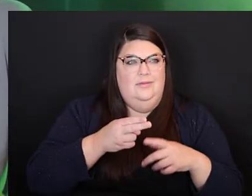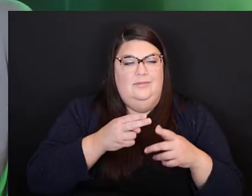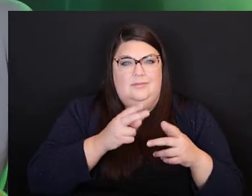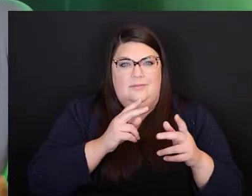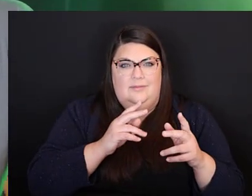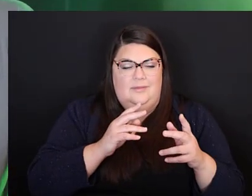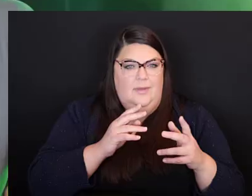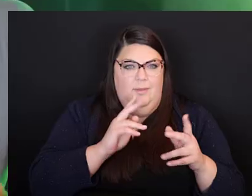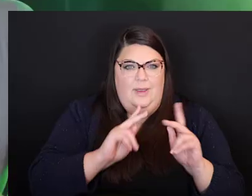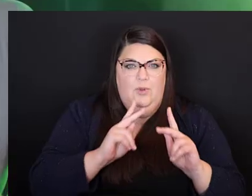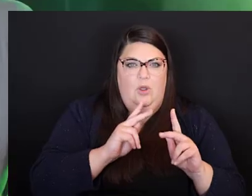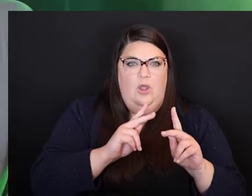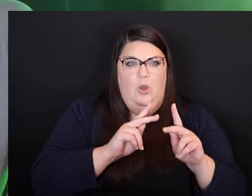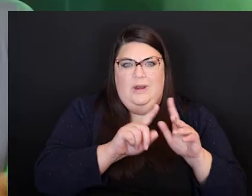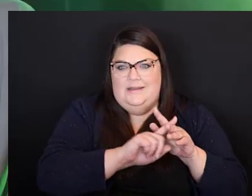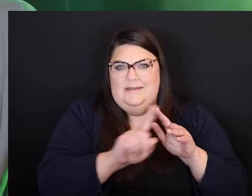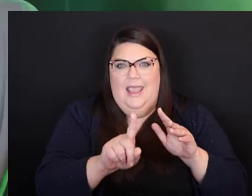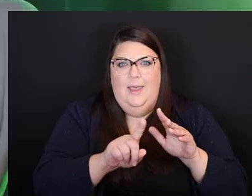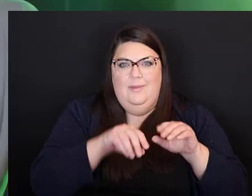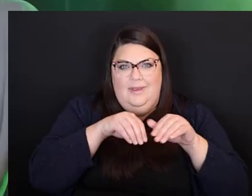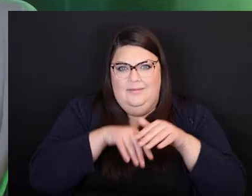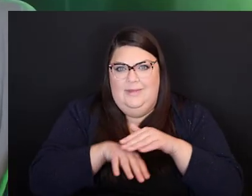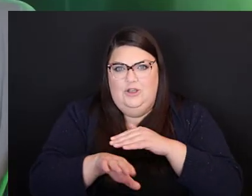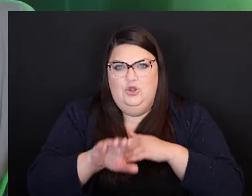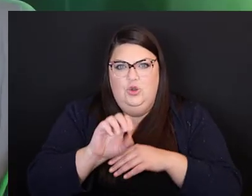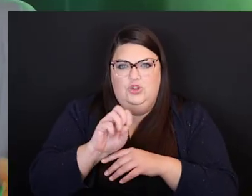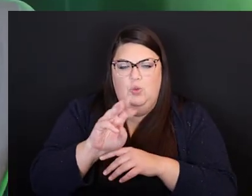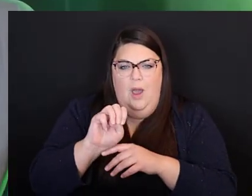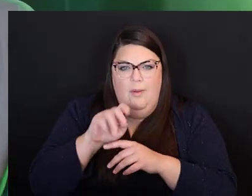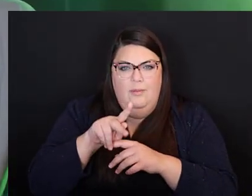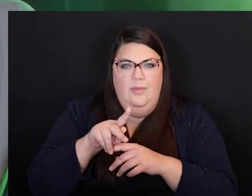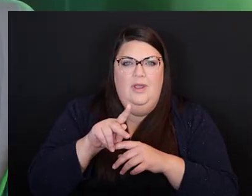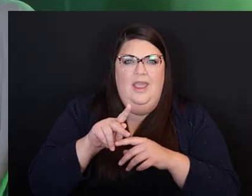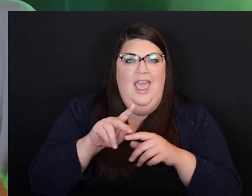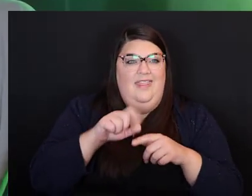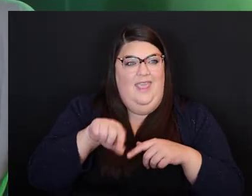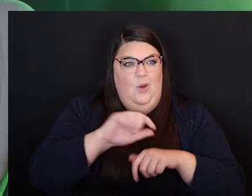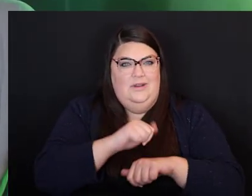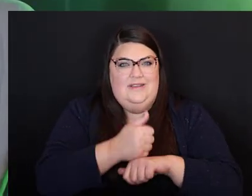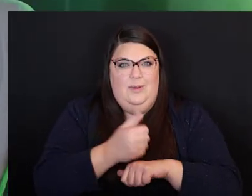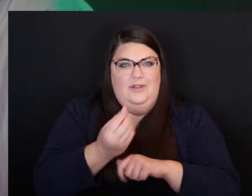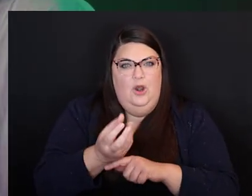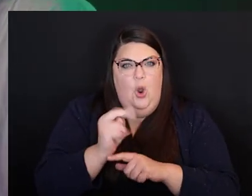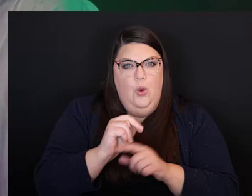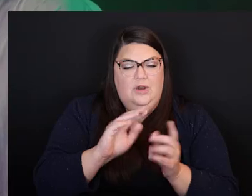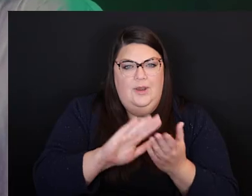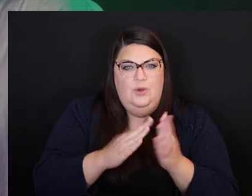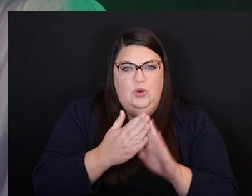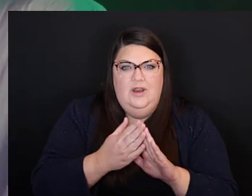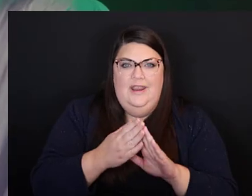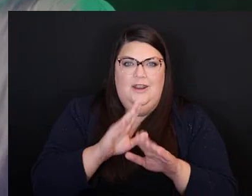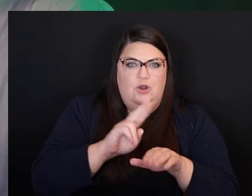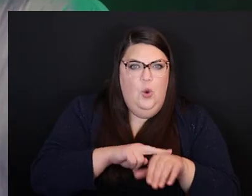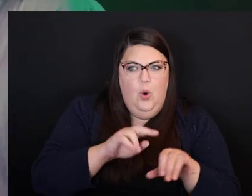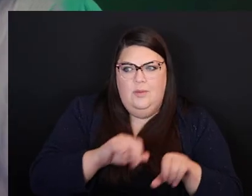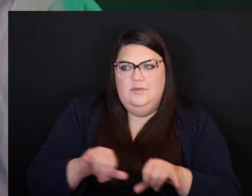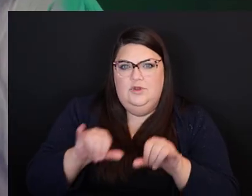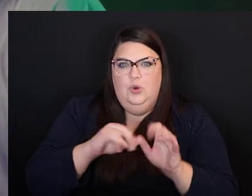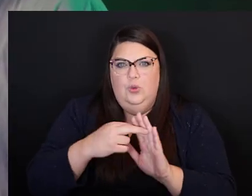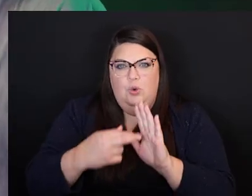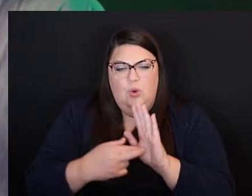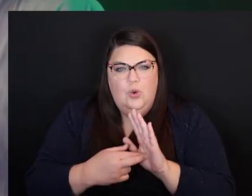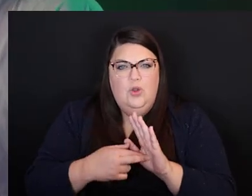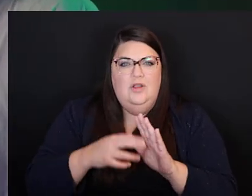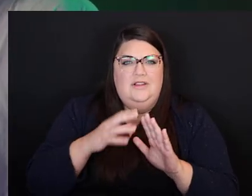swamp to build maroon communities, to kind of establish their own norms and rules, and maybe even, cite forms